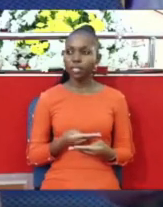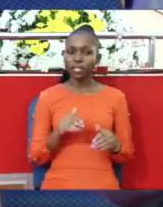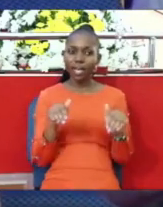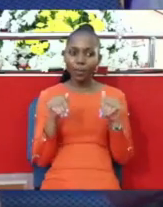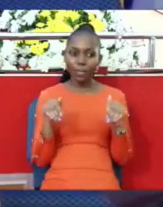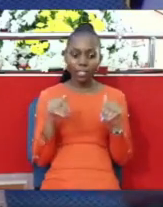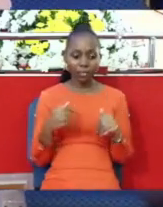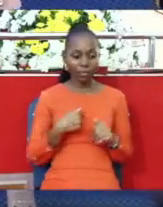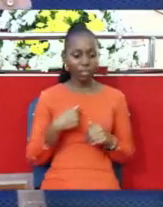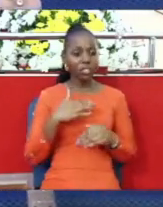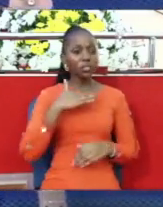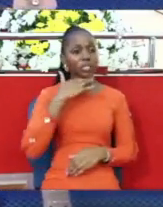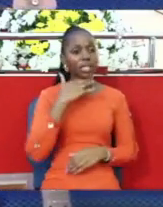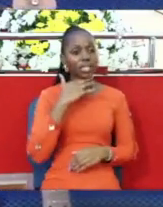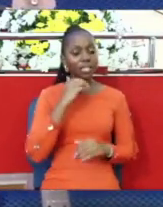is, lakini ukweli ni kwamba,